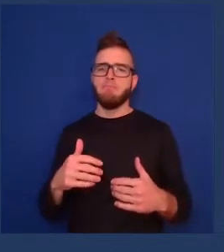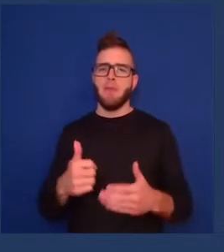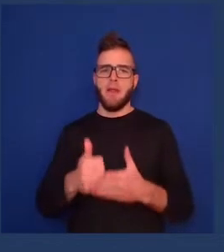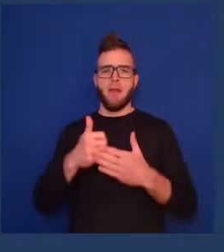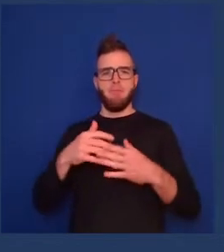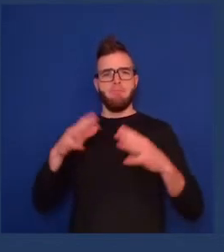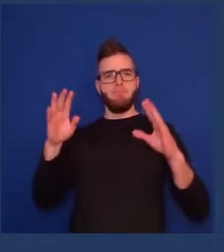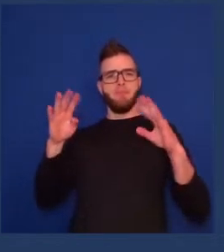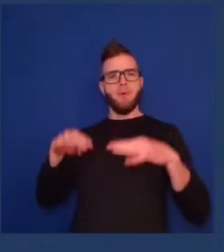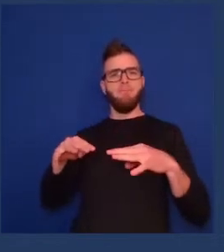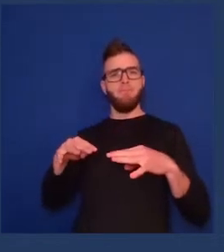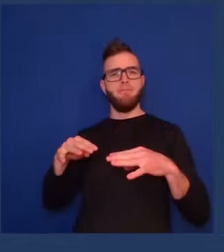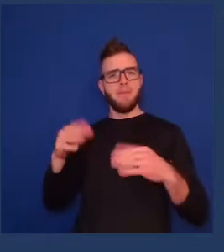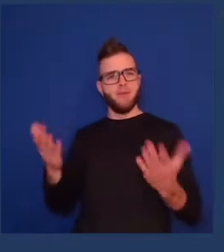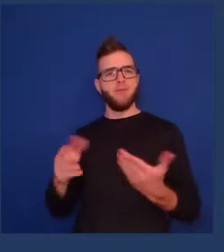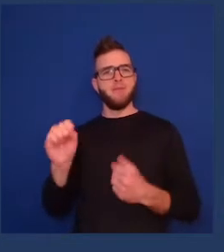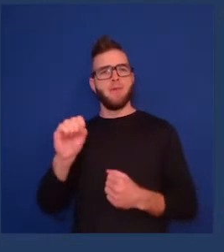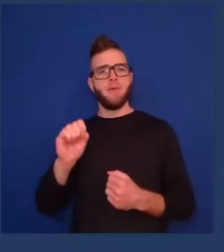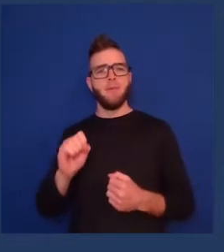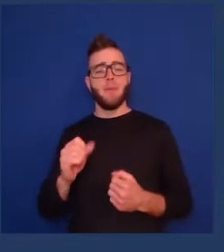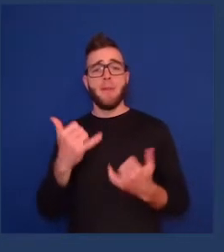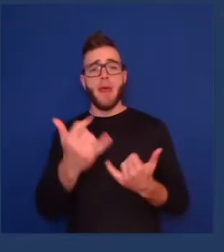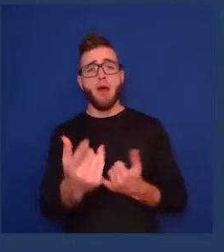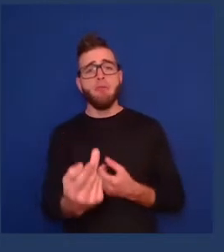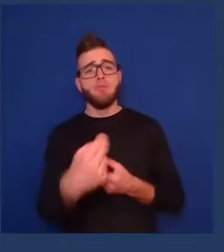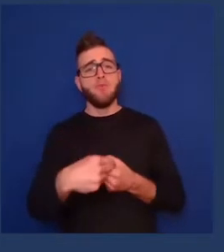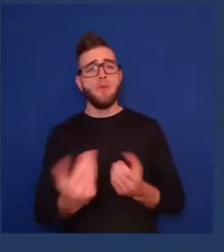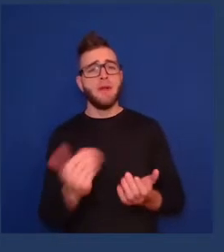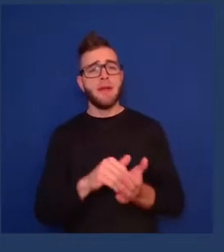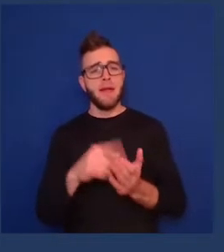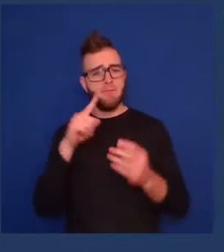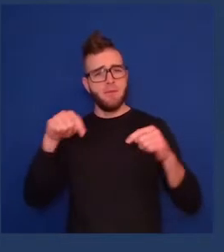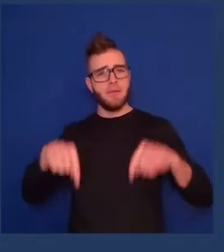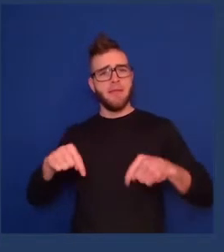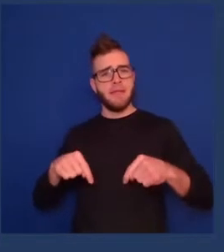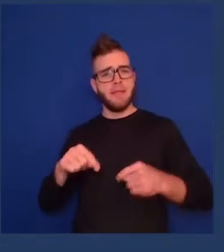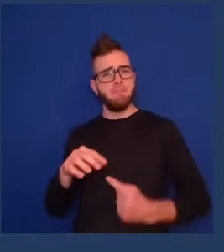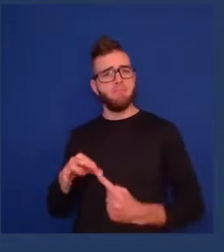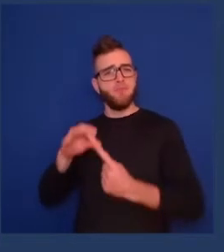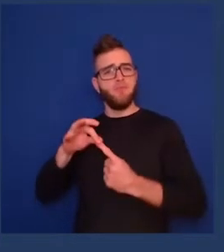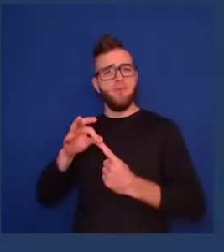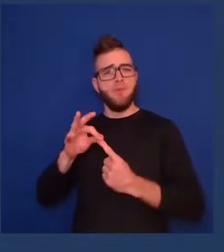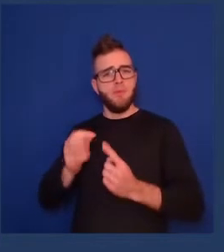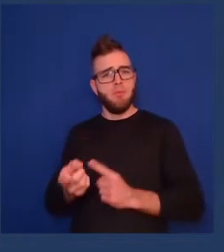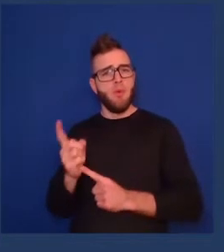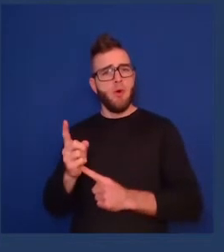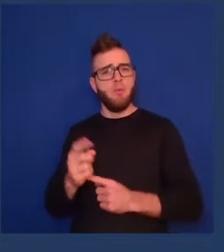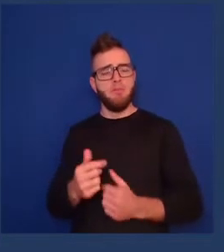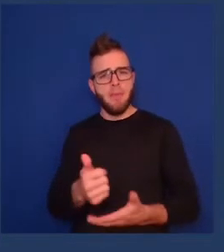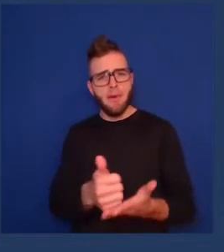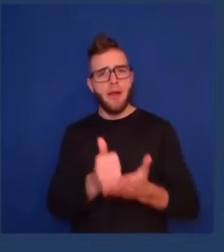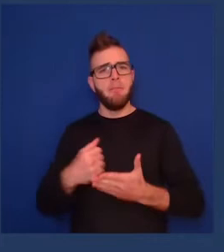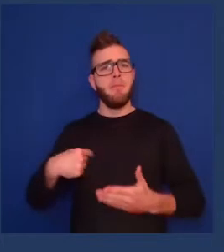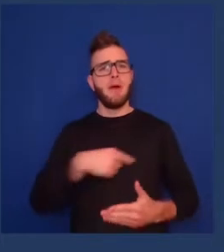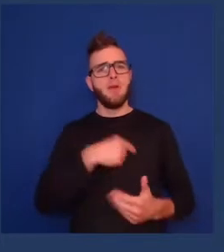us in this particular challenging moment, having us remember what we've done